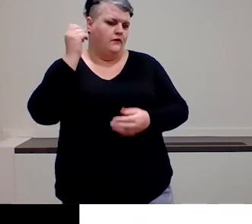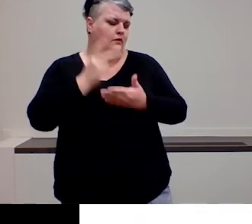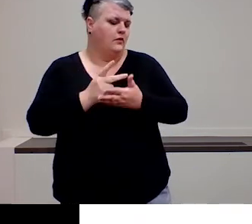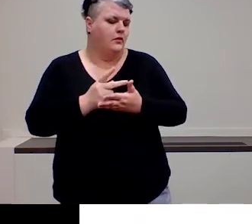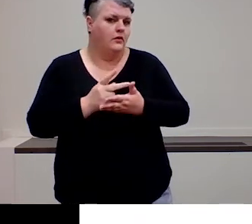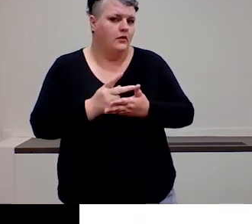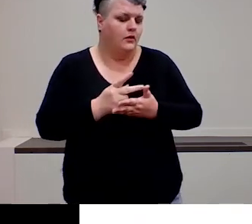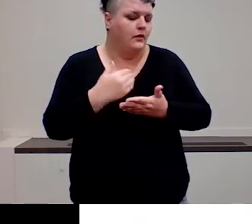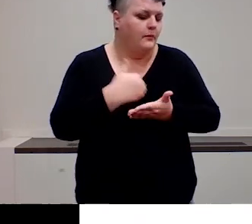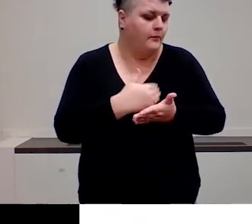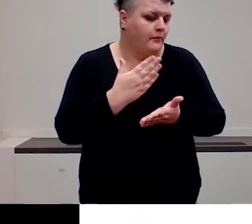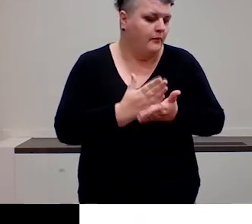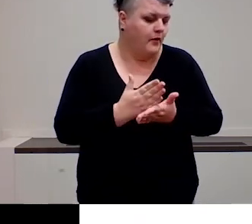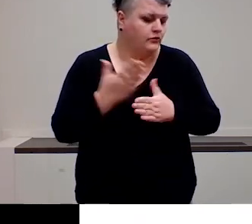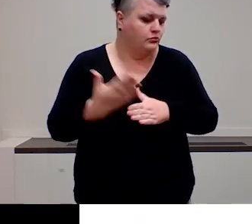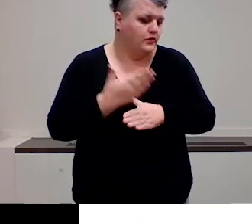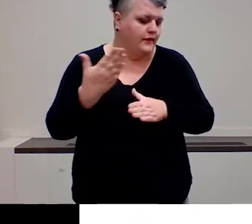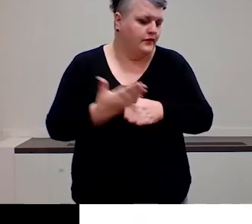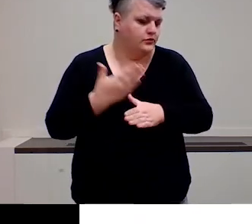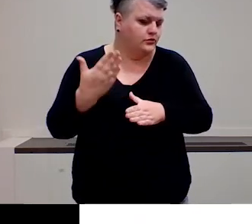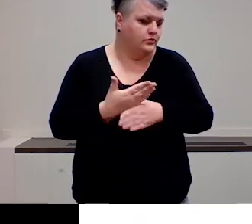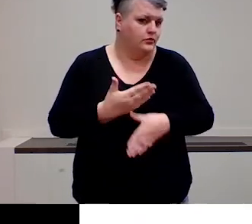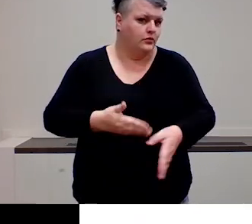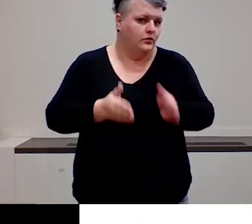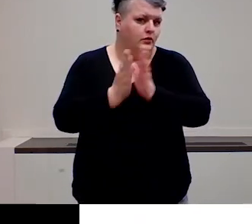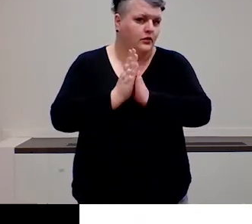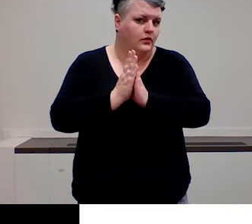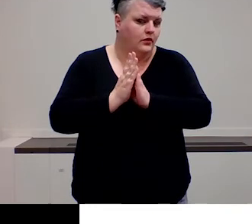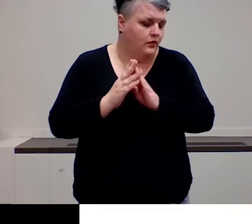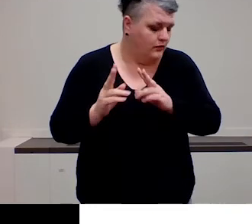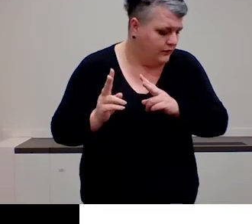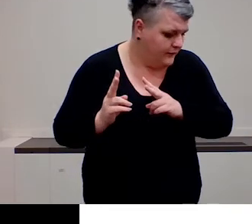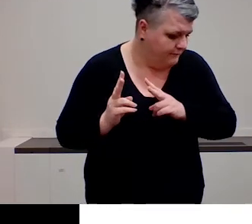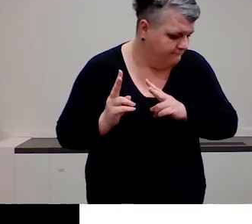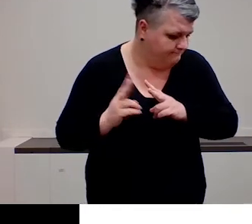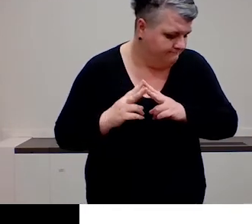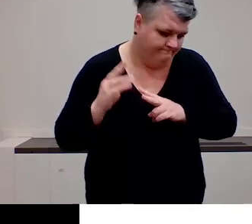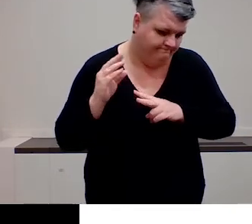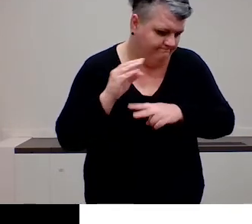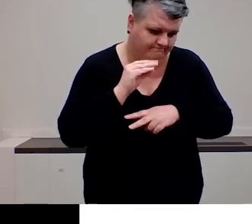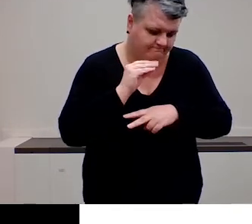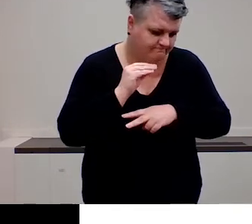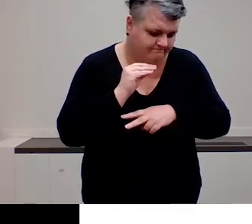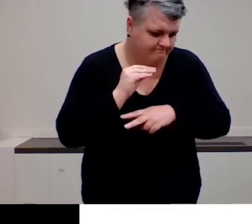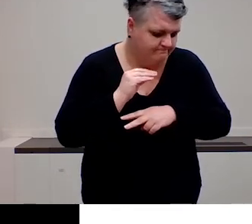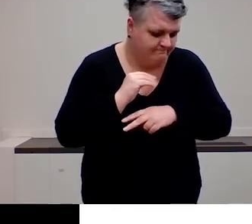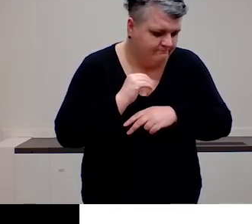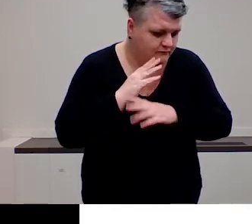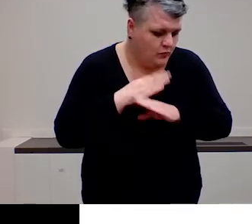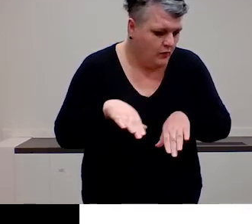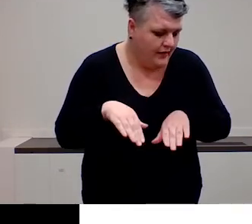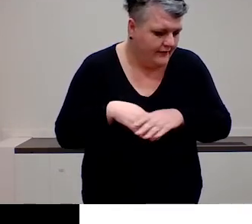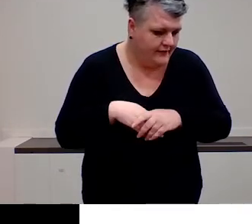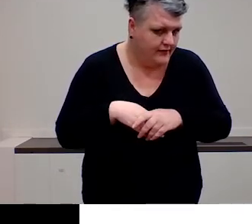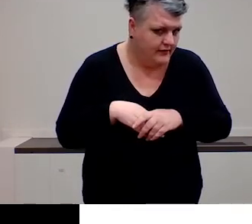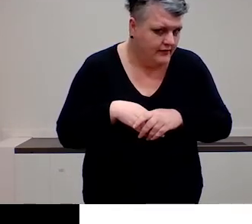a budget revision request, sort of a routine thing when they needed to tune up a few things on the budget. So requires